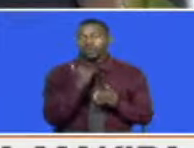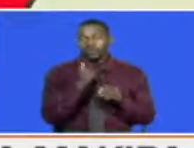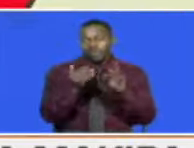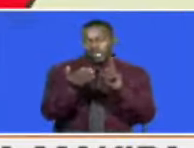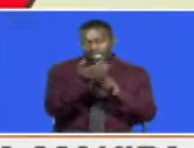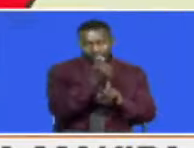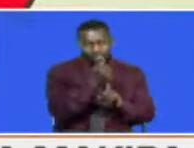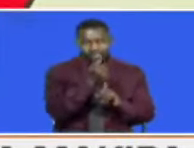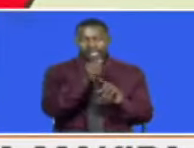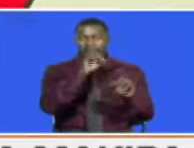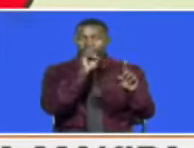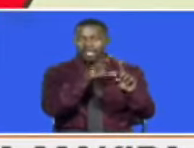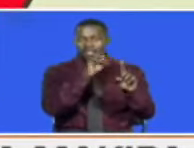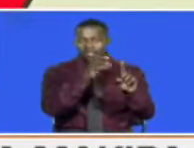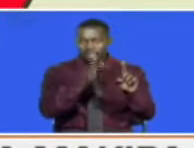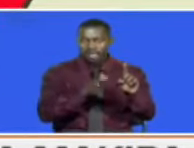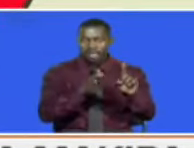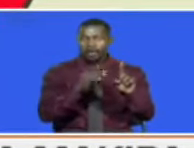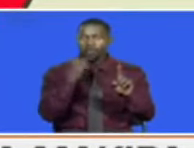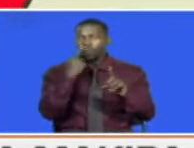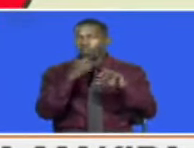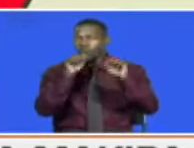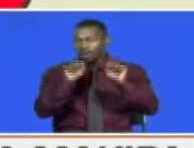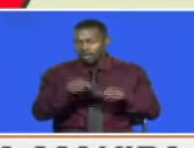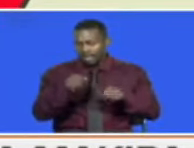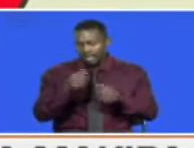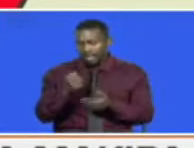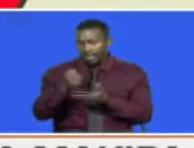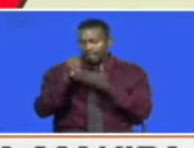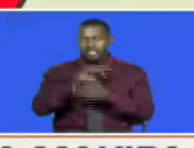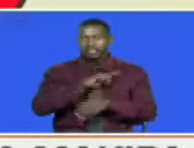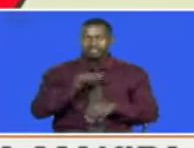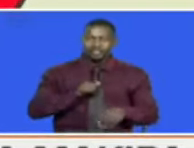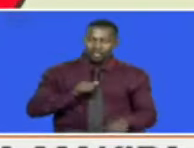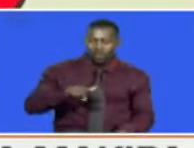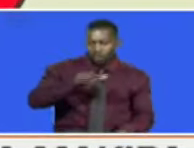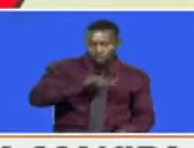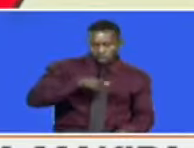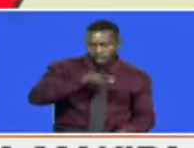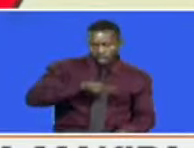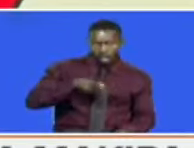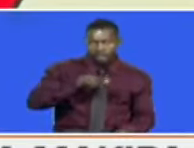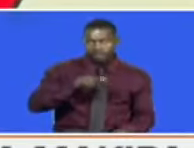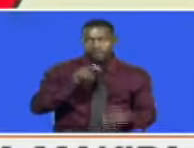mentees who can now run this program locally. If you look at our coaching courses, our CAF